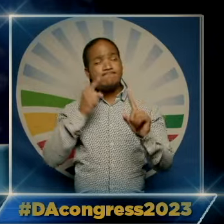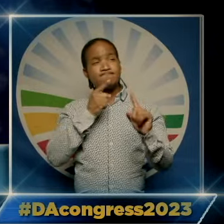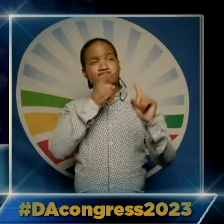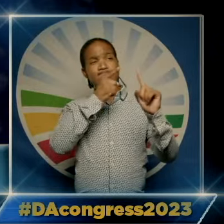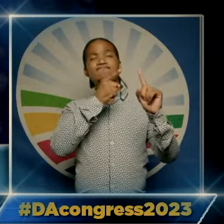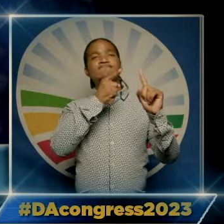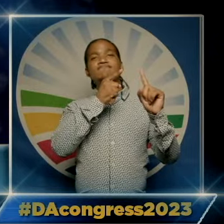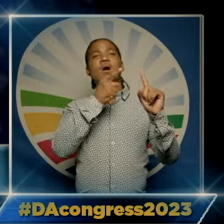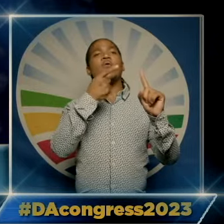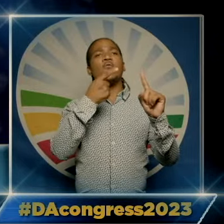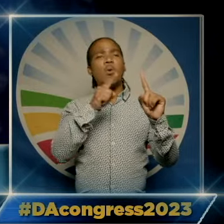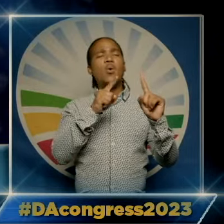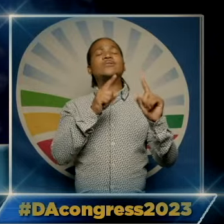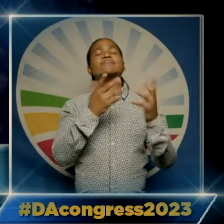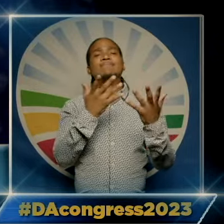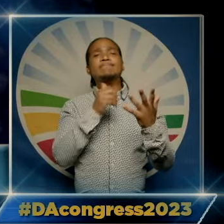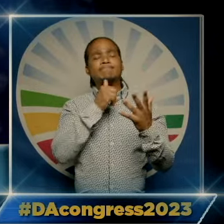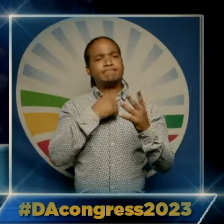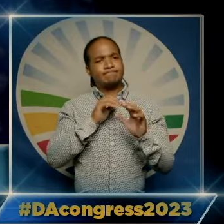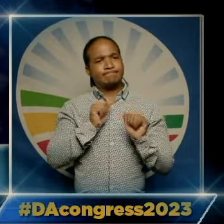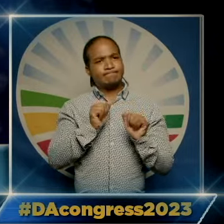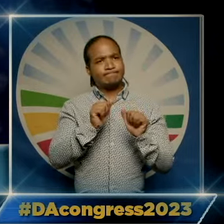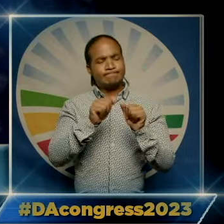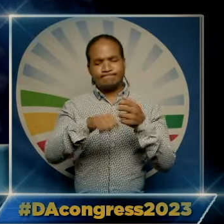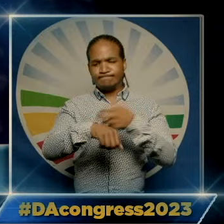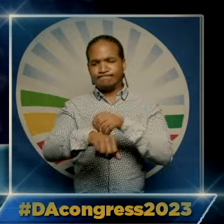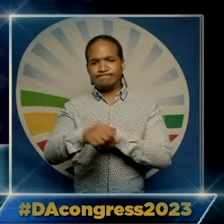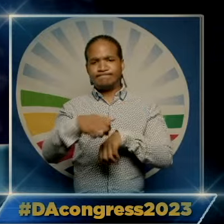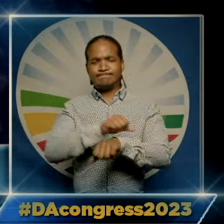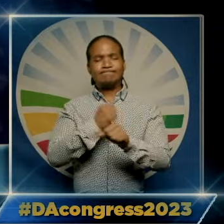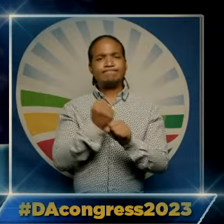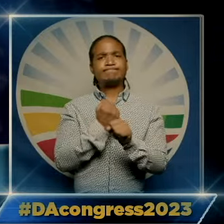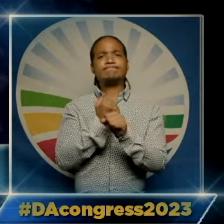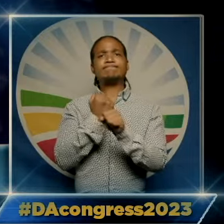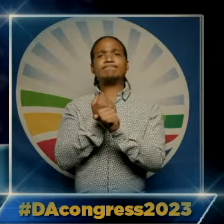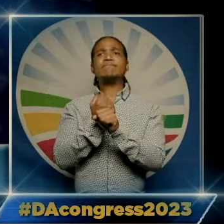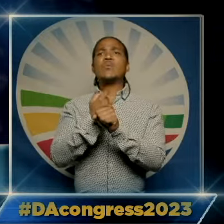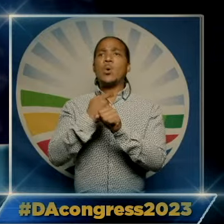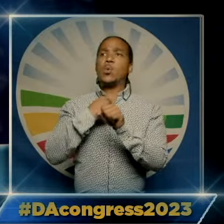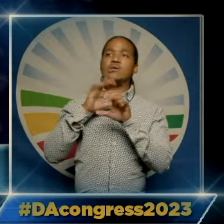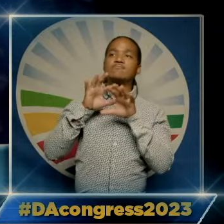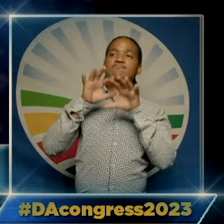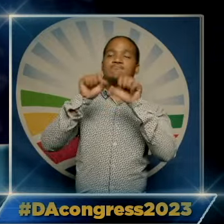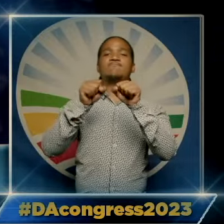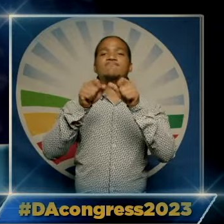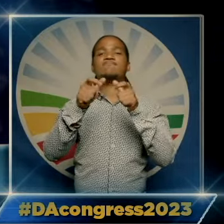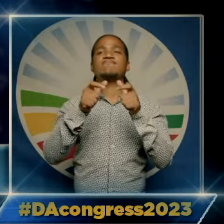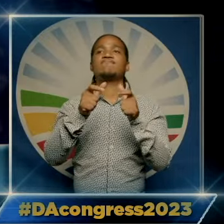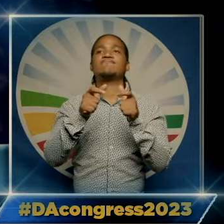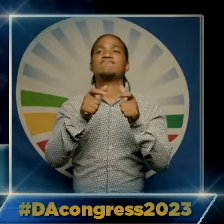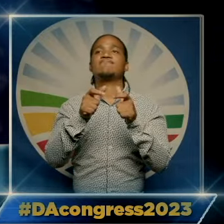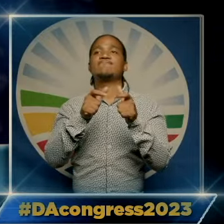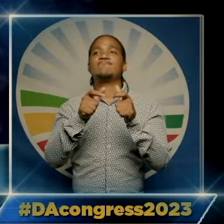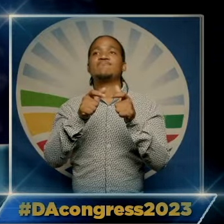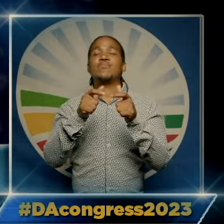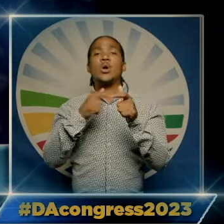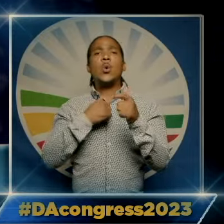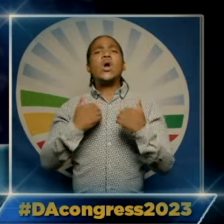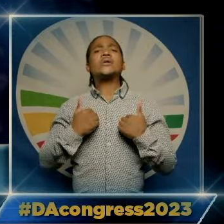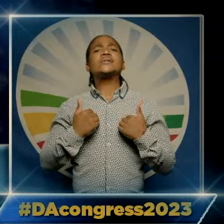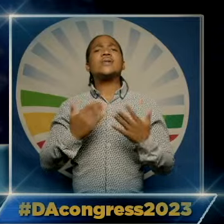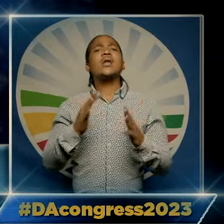for sacrifice and not status. We took the reins of power and immediately got to work. We started by conducting